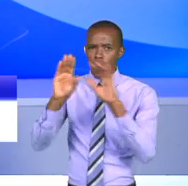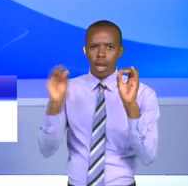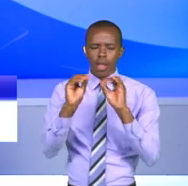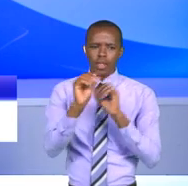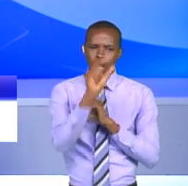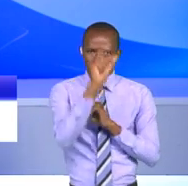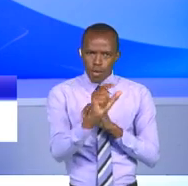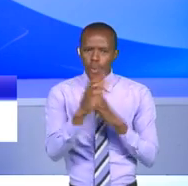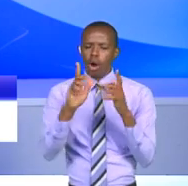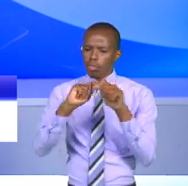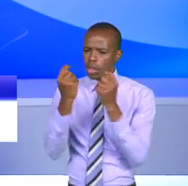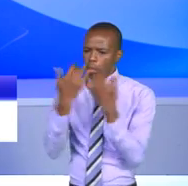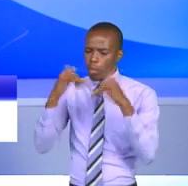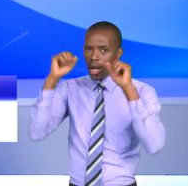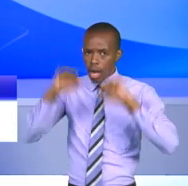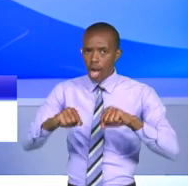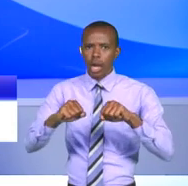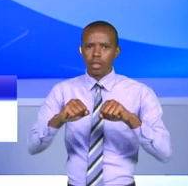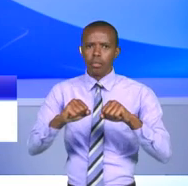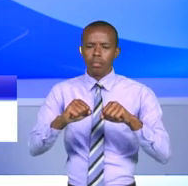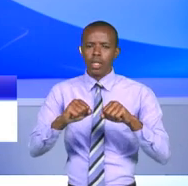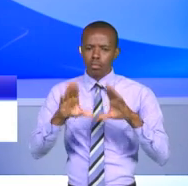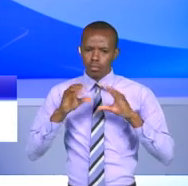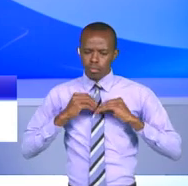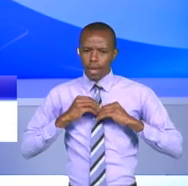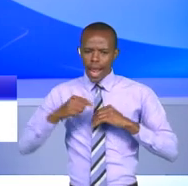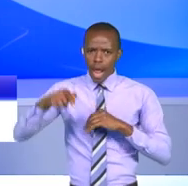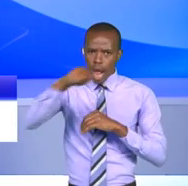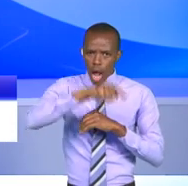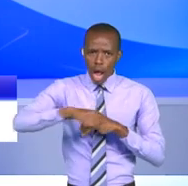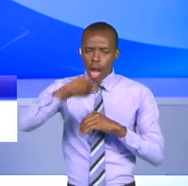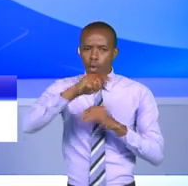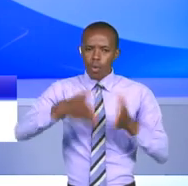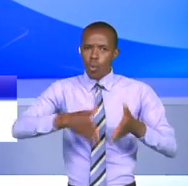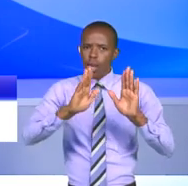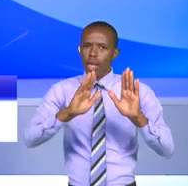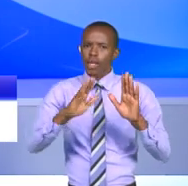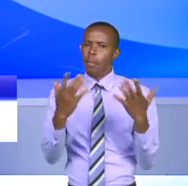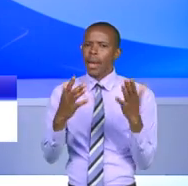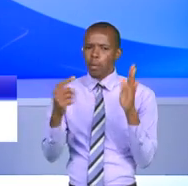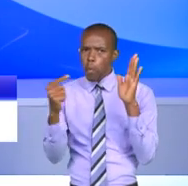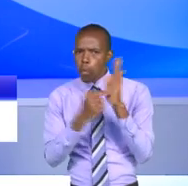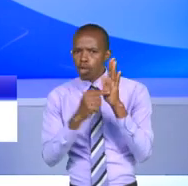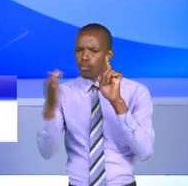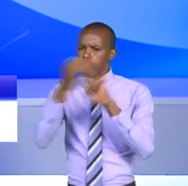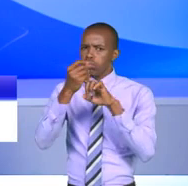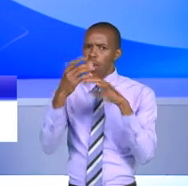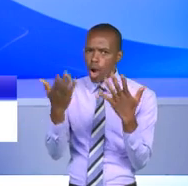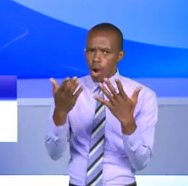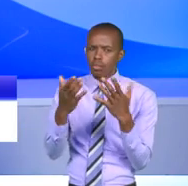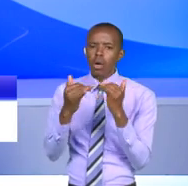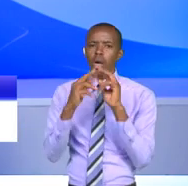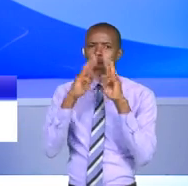as well as in teams, which often adopt the round-robin format. But just how are points earned on a dartboard? Ivy